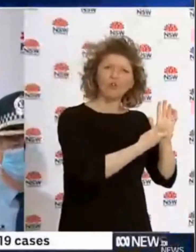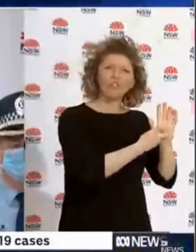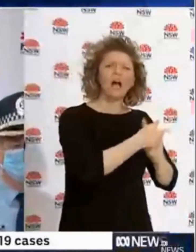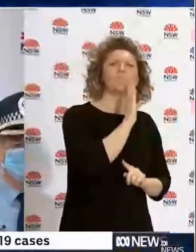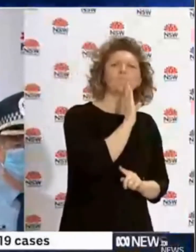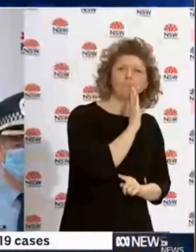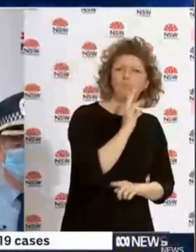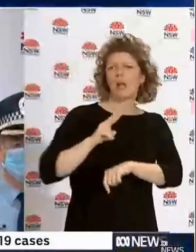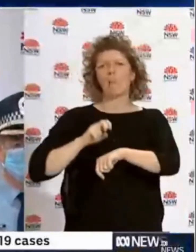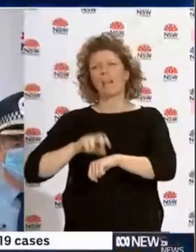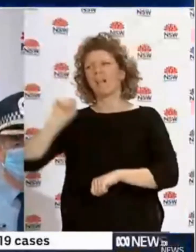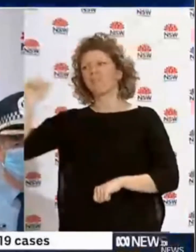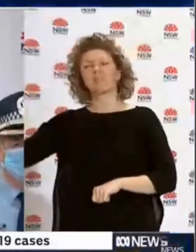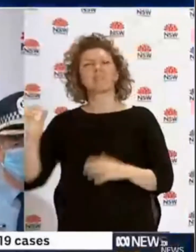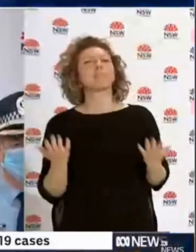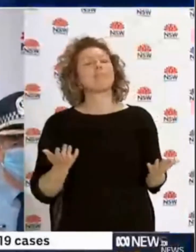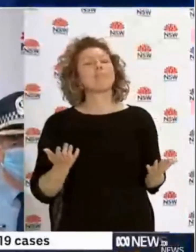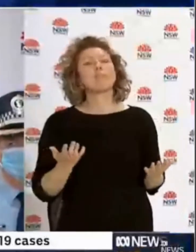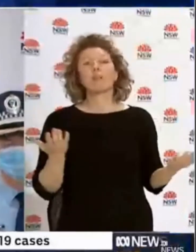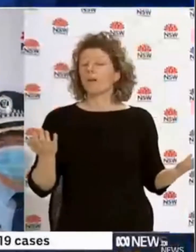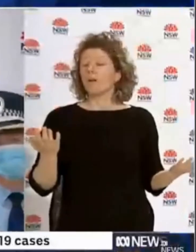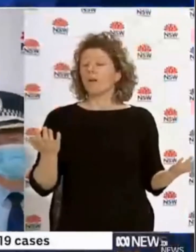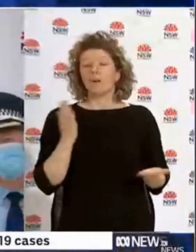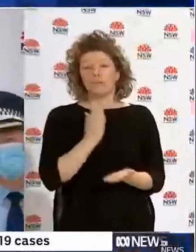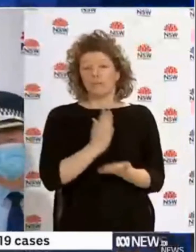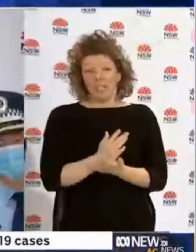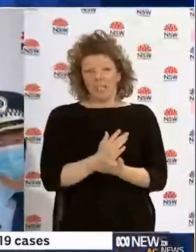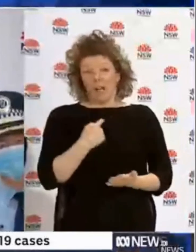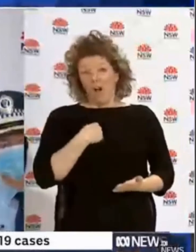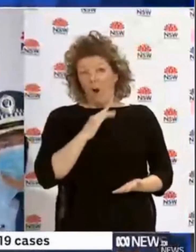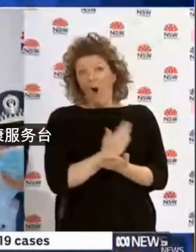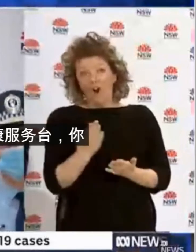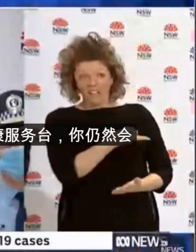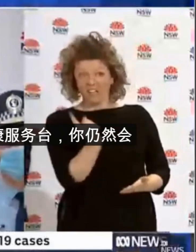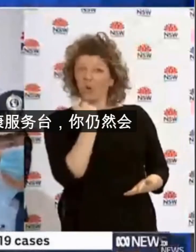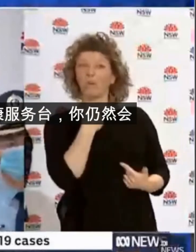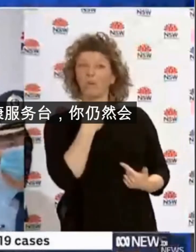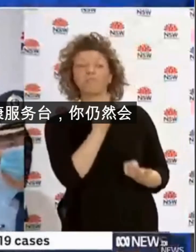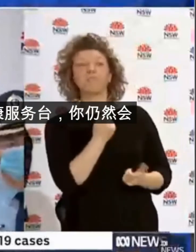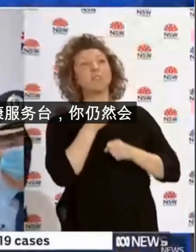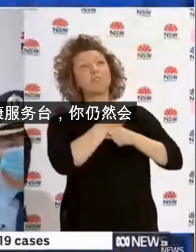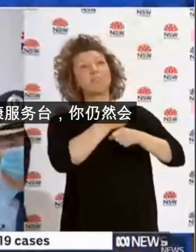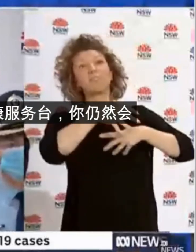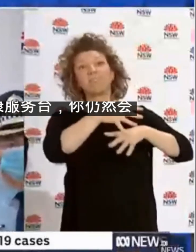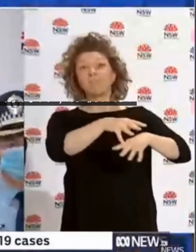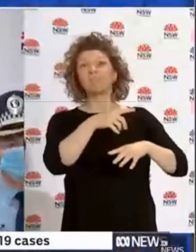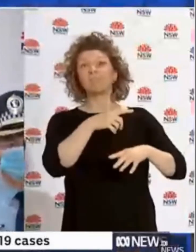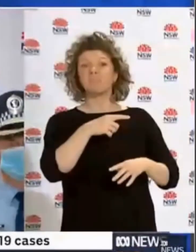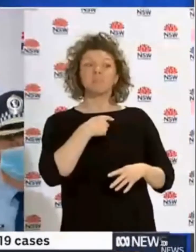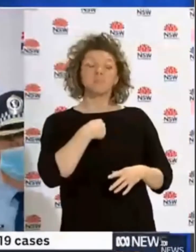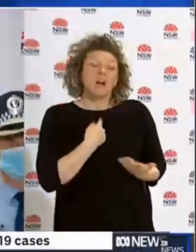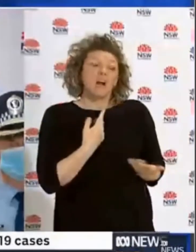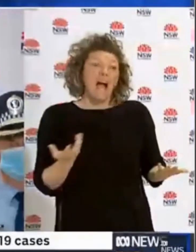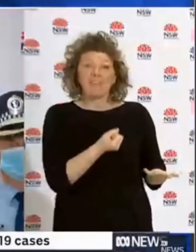confidentially. I may not like the fact that you were there as Health Minister, but I can assure you that you still get the same